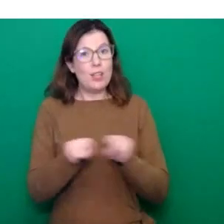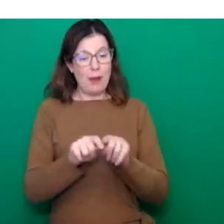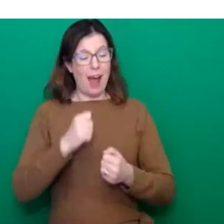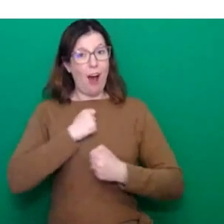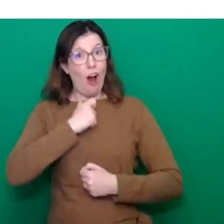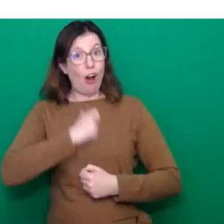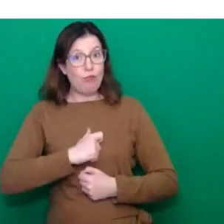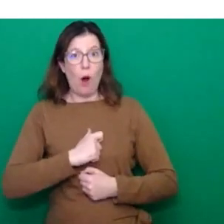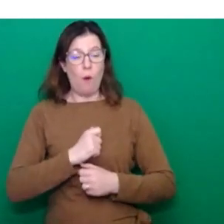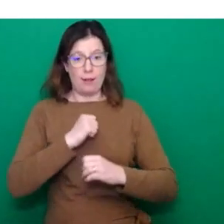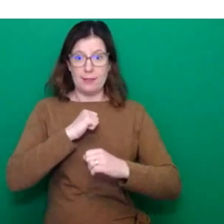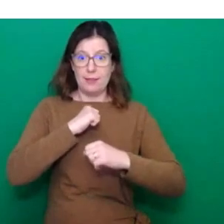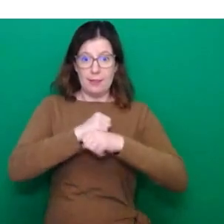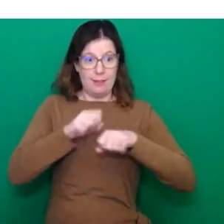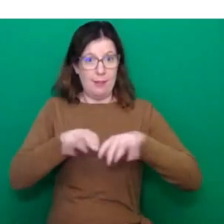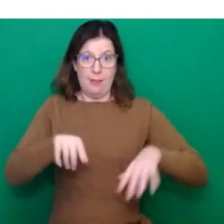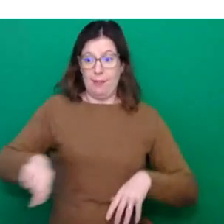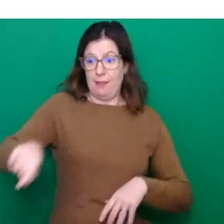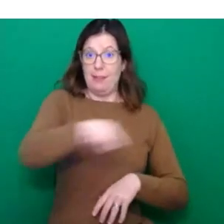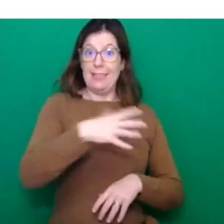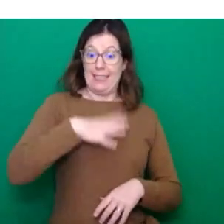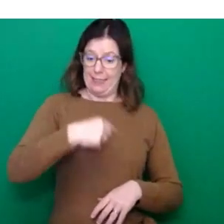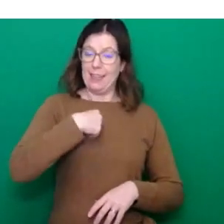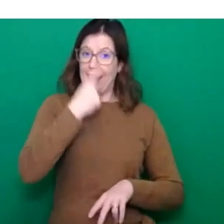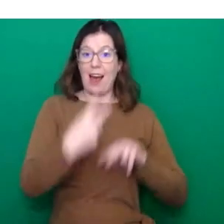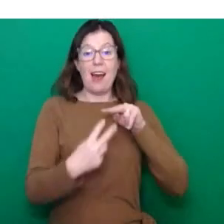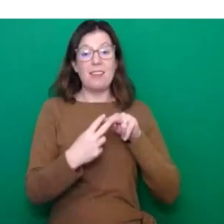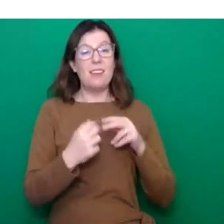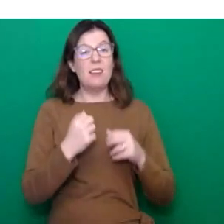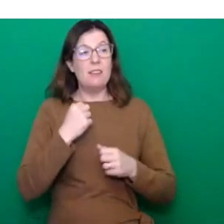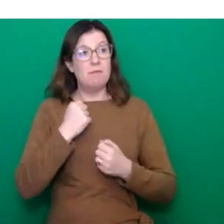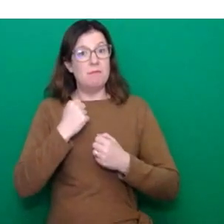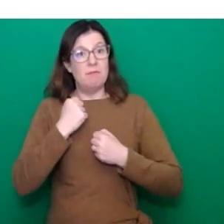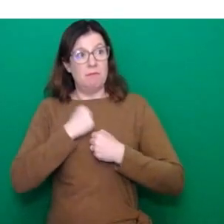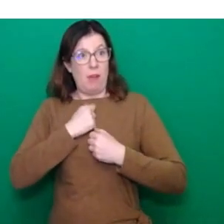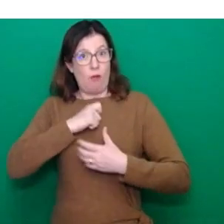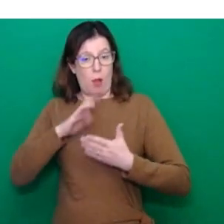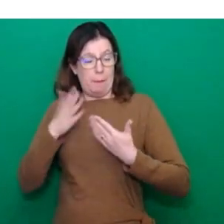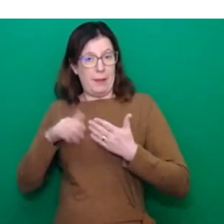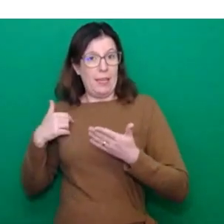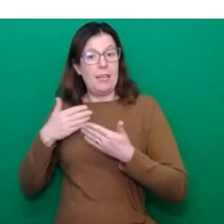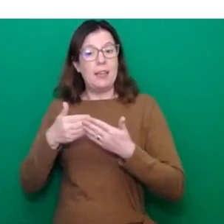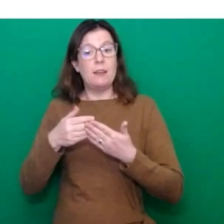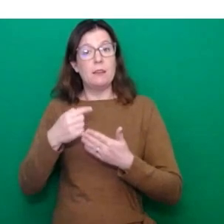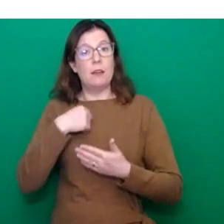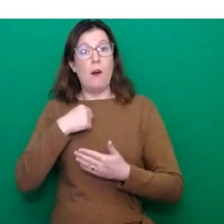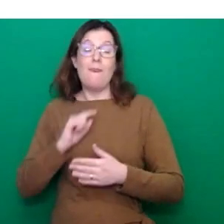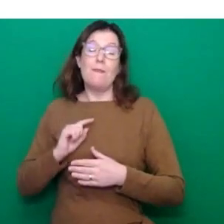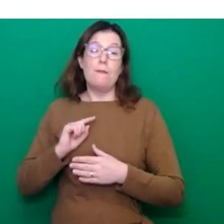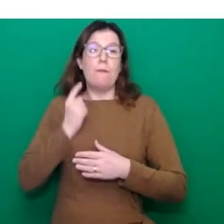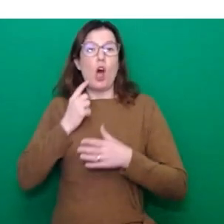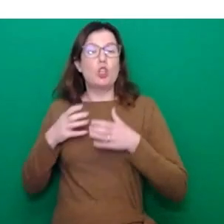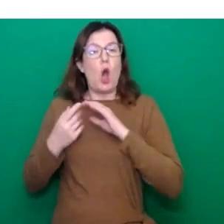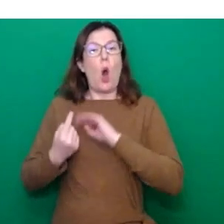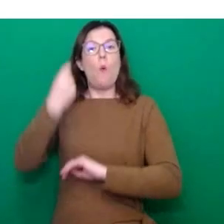the help they can reach out to us, because we've been going on for a couple of years. I was one of the very first cohorts,